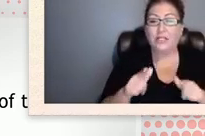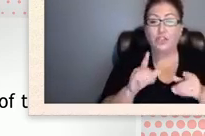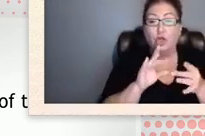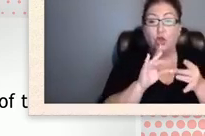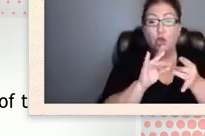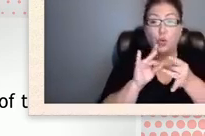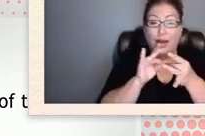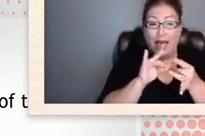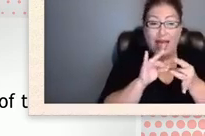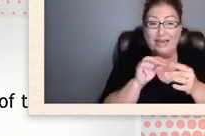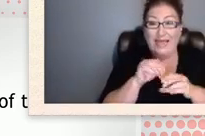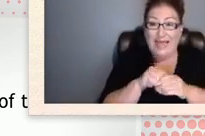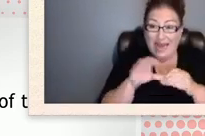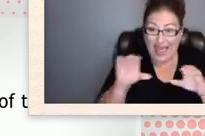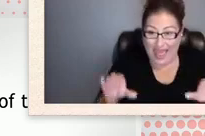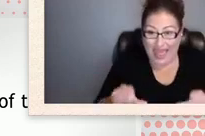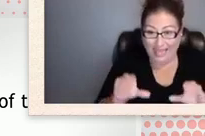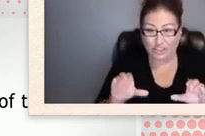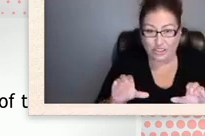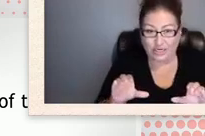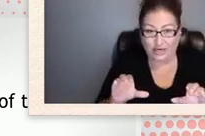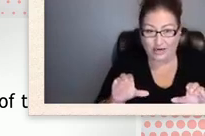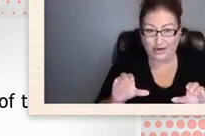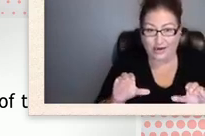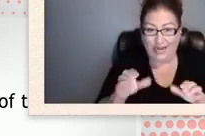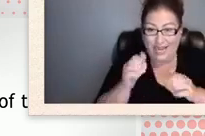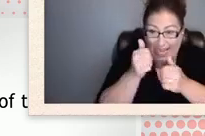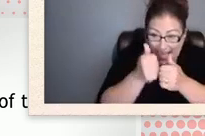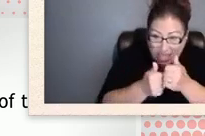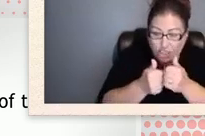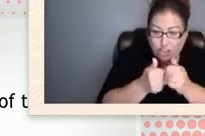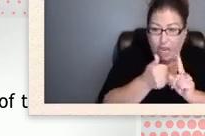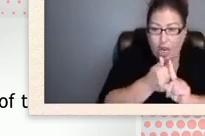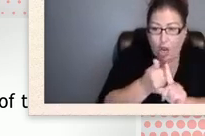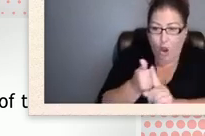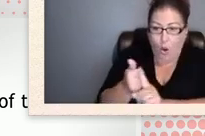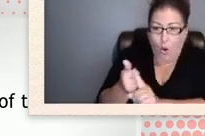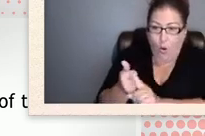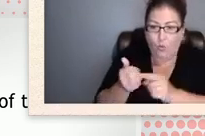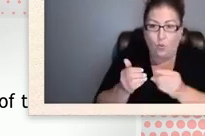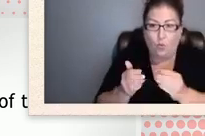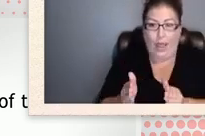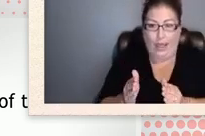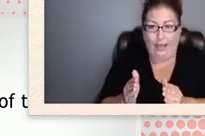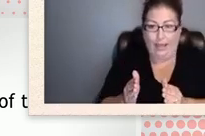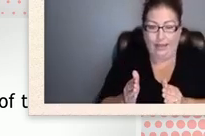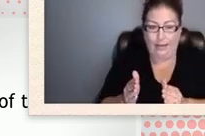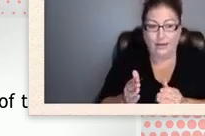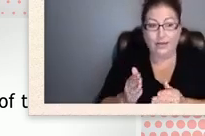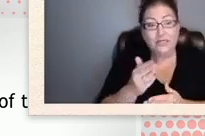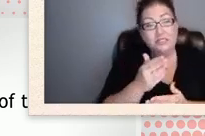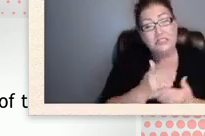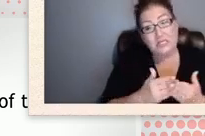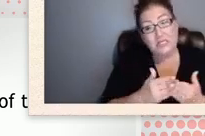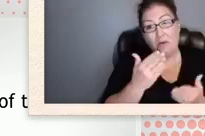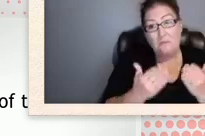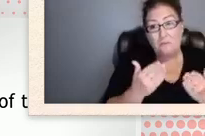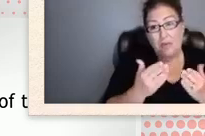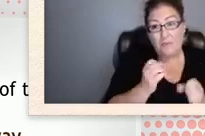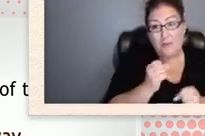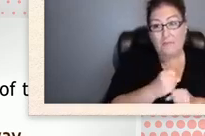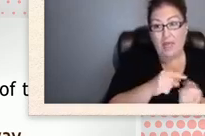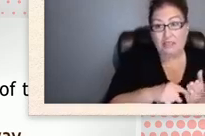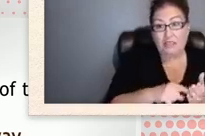action, but each in our own way. Some may make this a